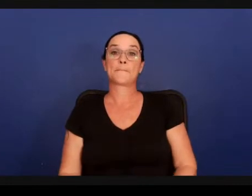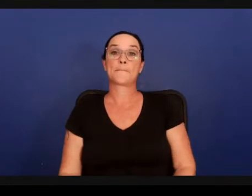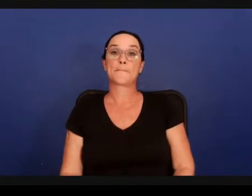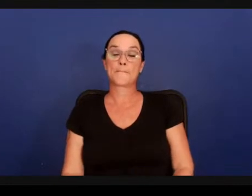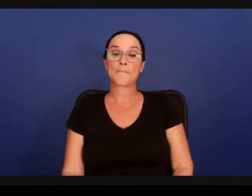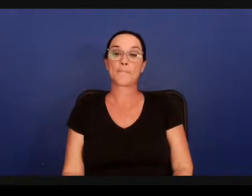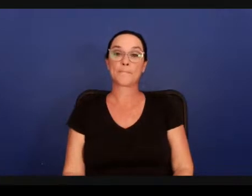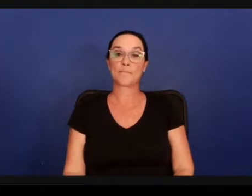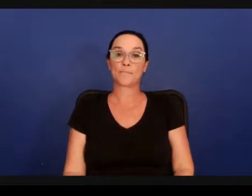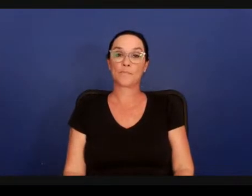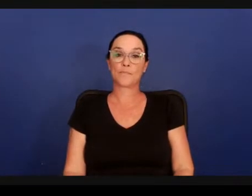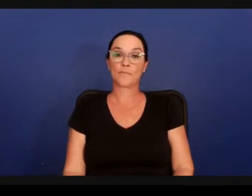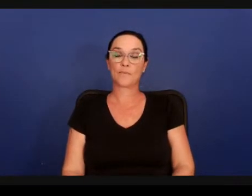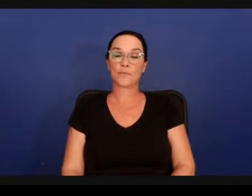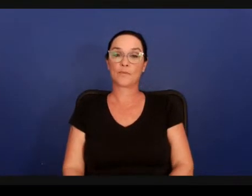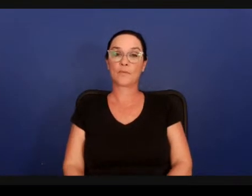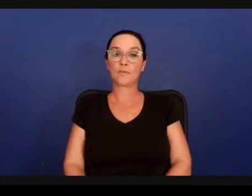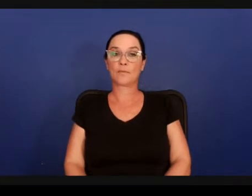Hold on.